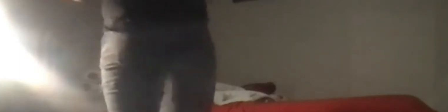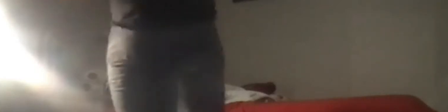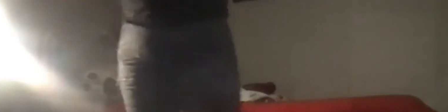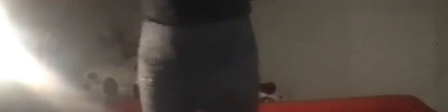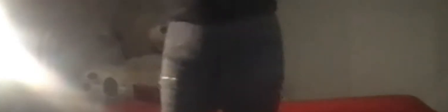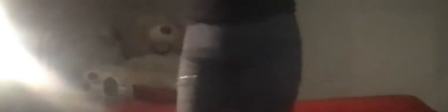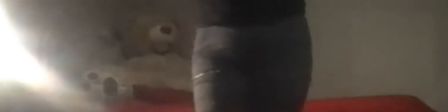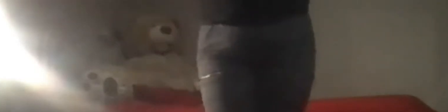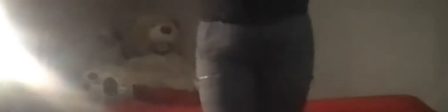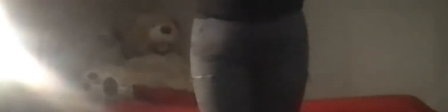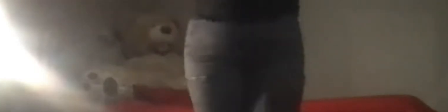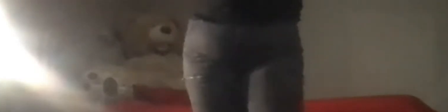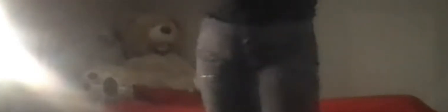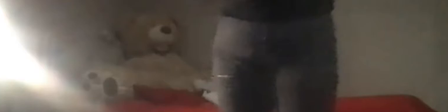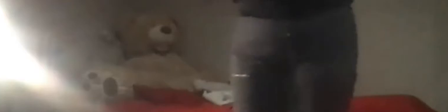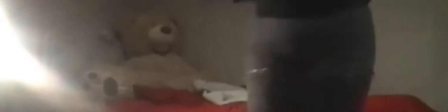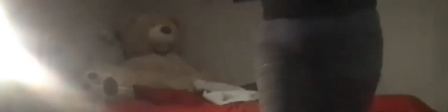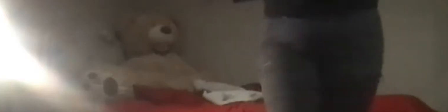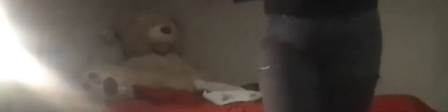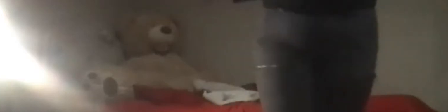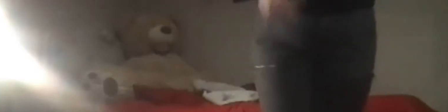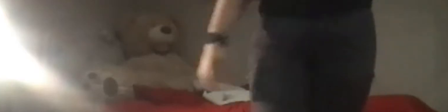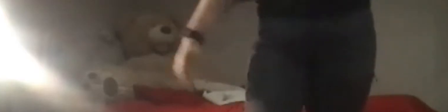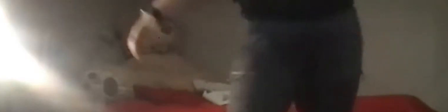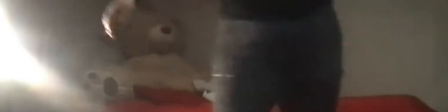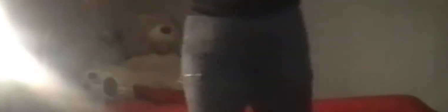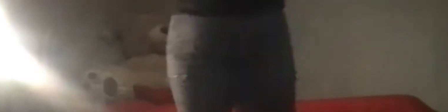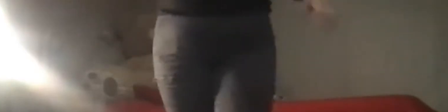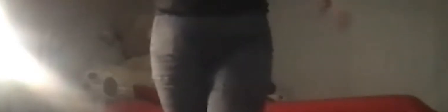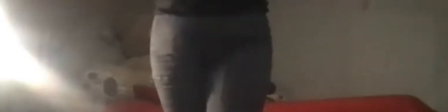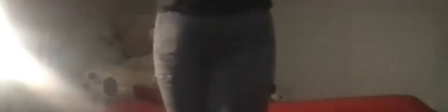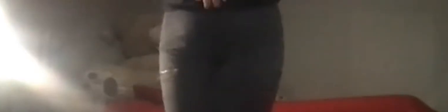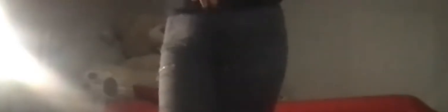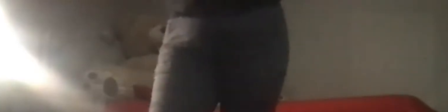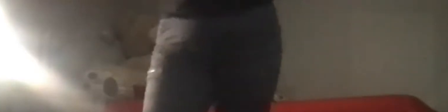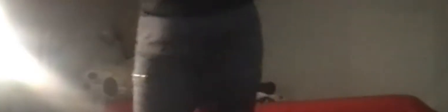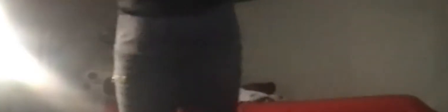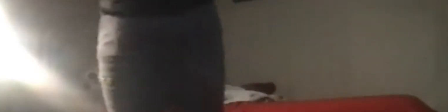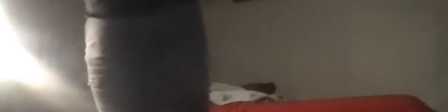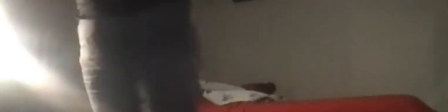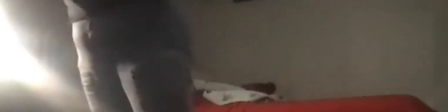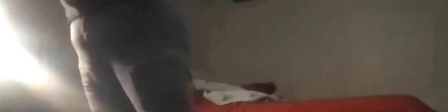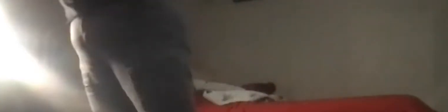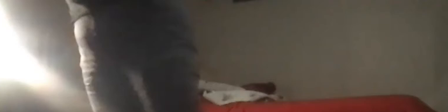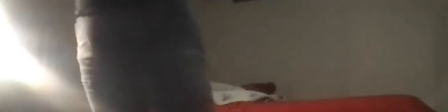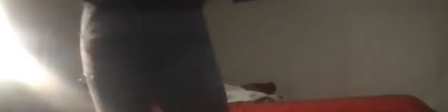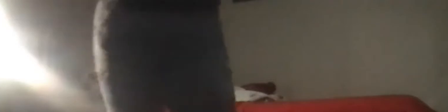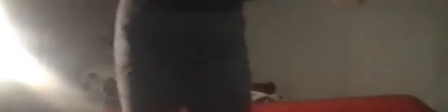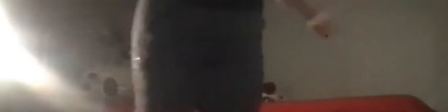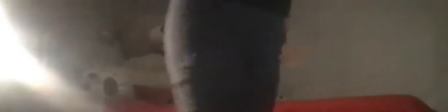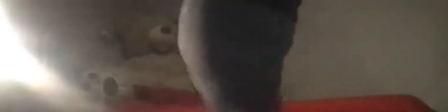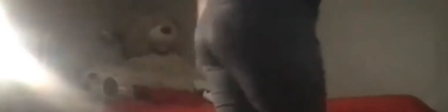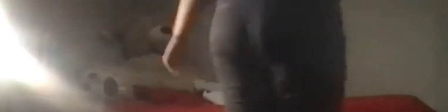let me buy your meals. I see you head over heels. I feel like you deserve it. There's no